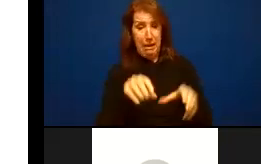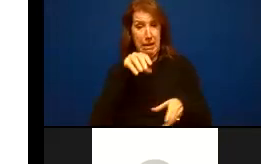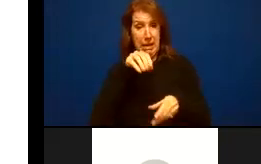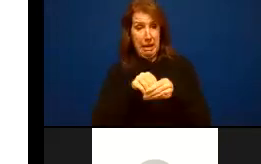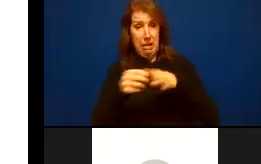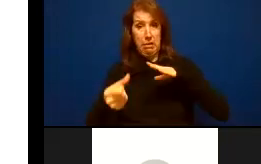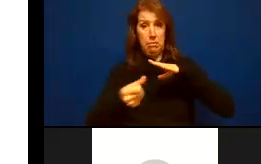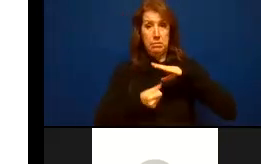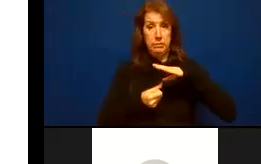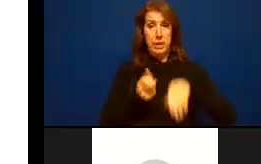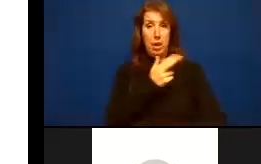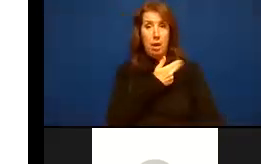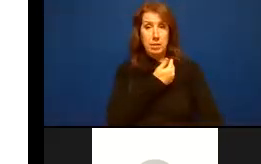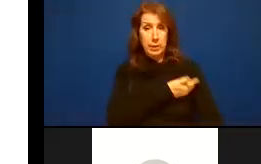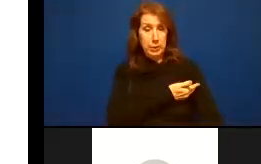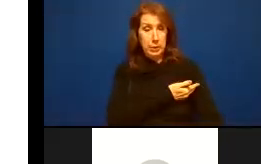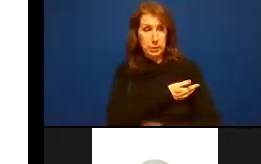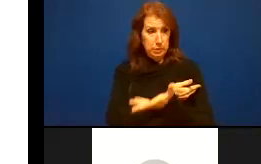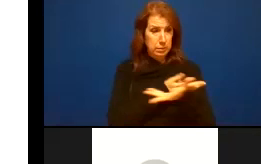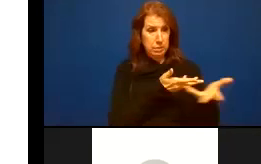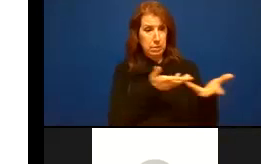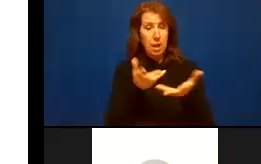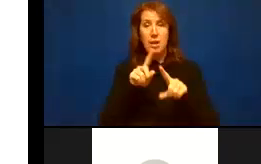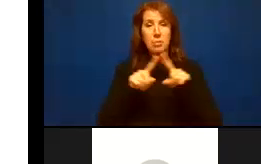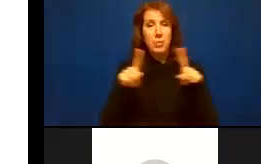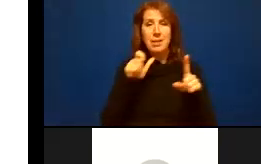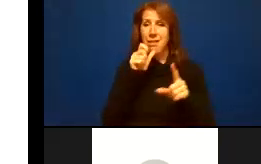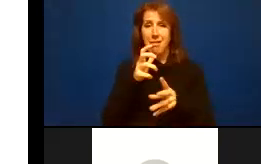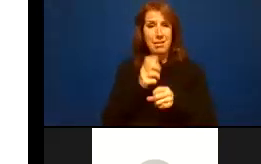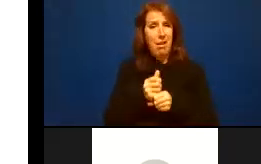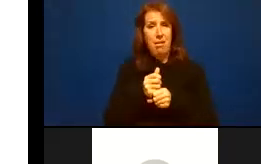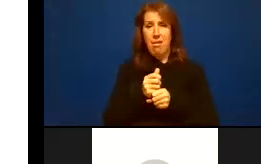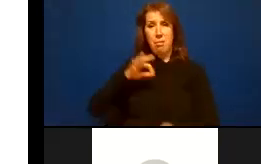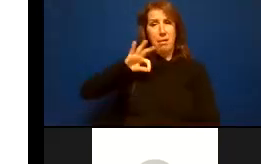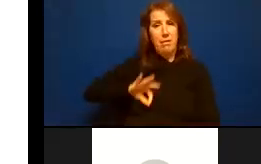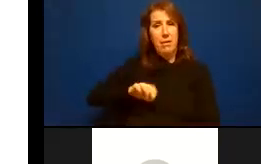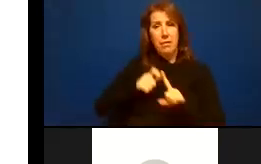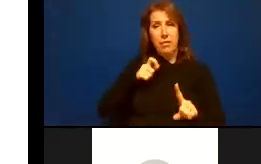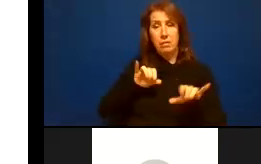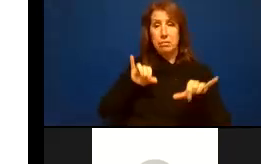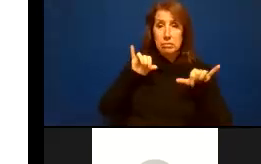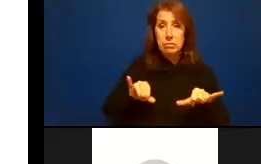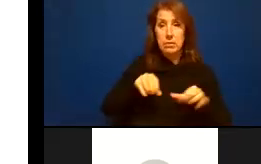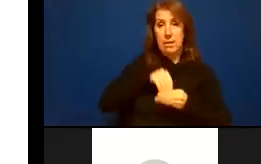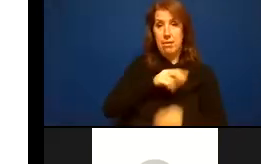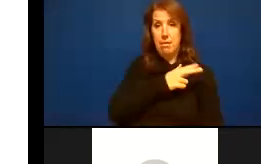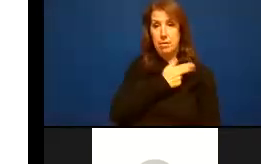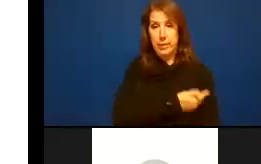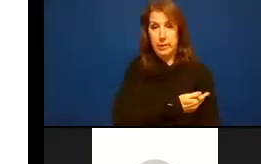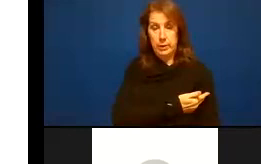at risk when, they're not getting a whole lot while they're there other than being, sort of